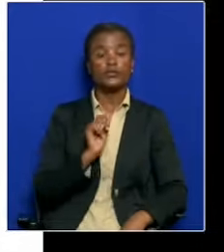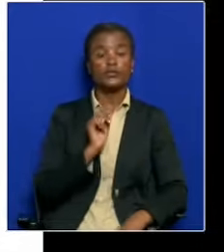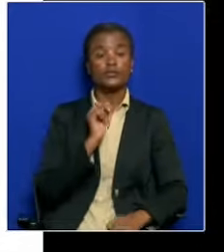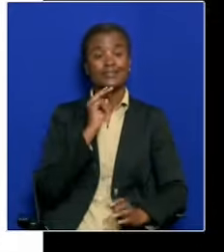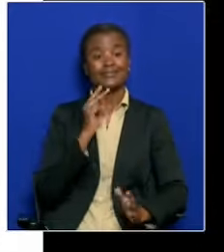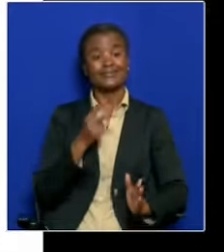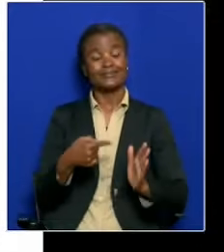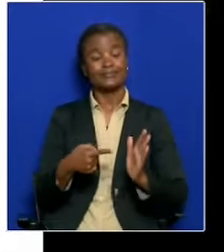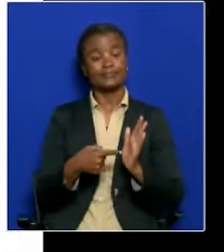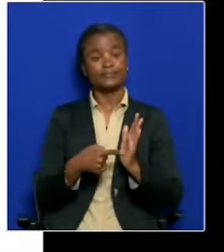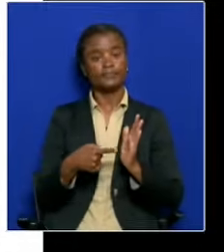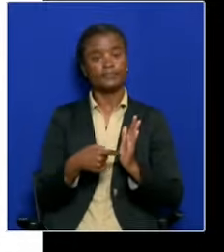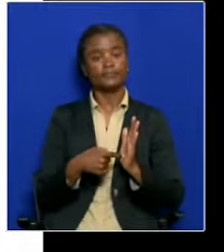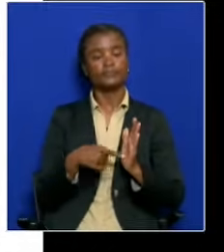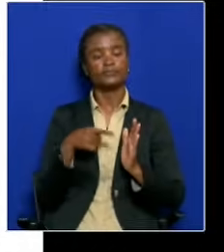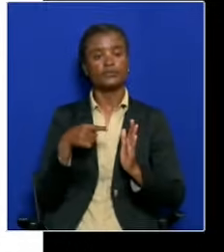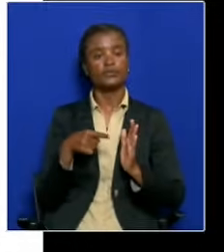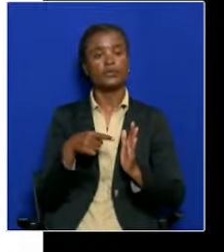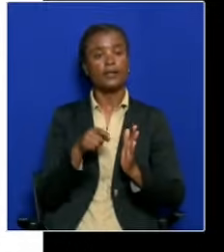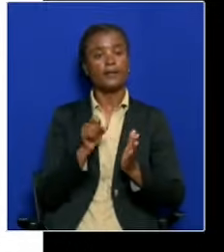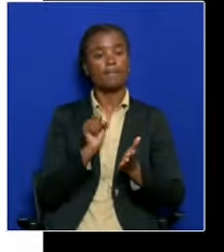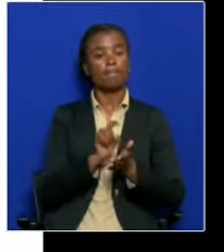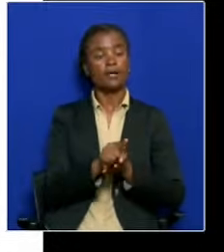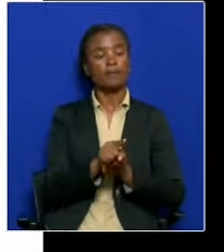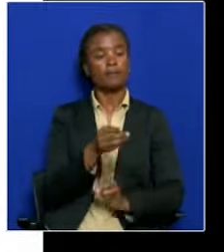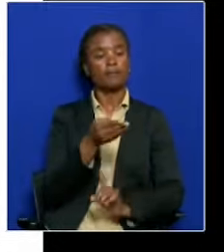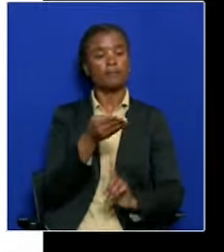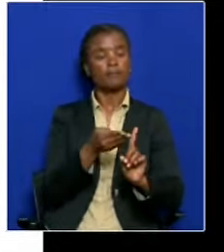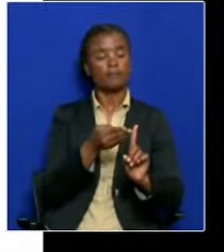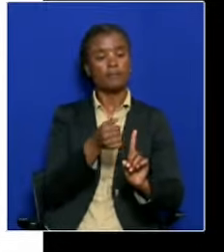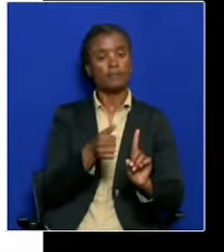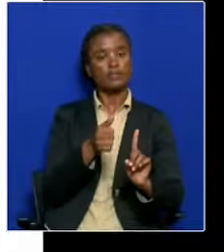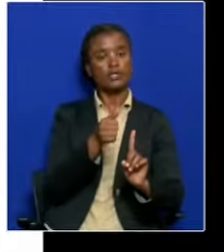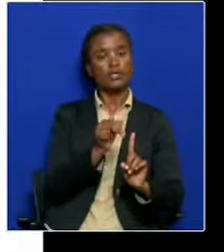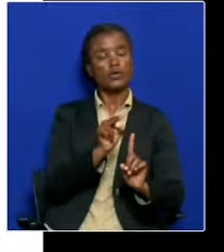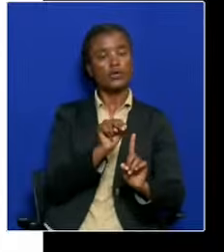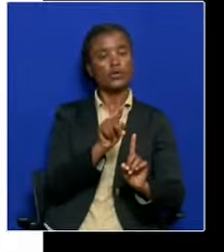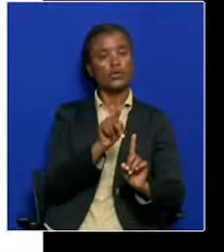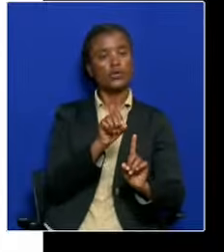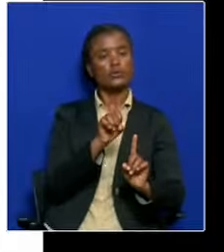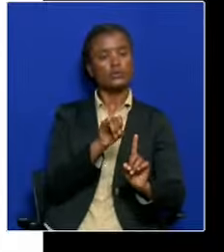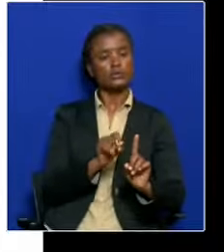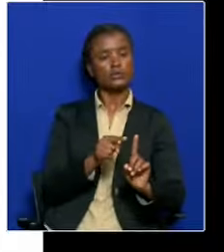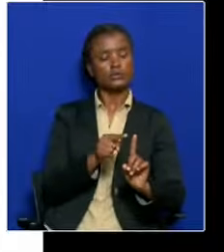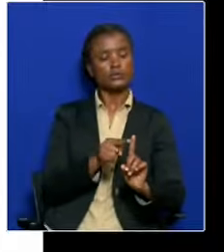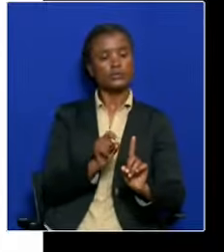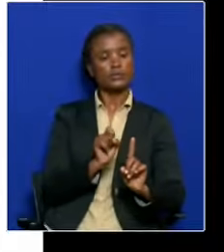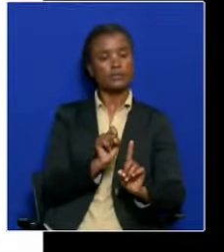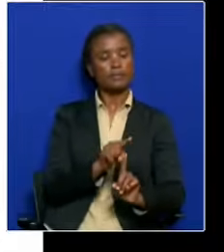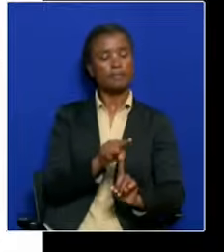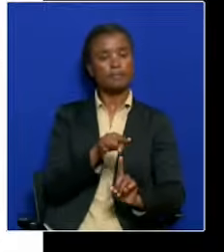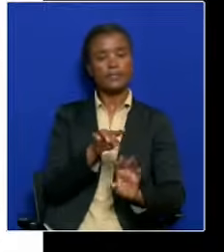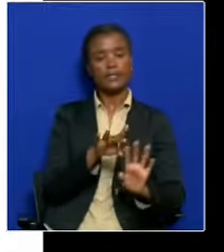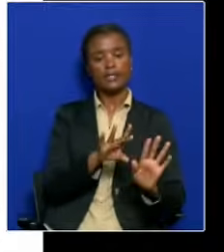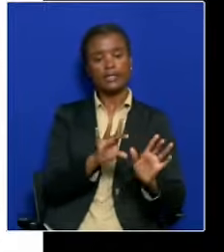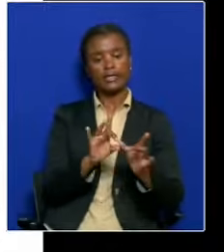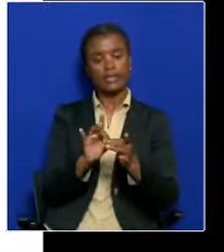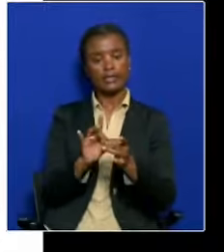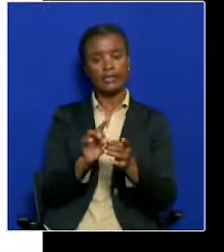to Sergeant Mukosi a link about Musa Kahula.